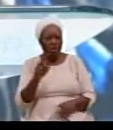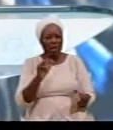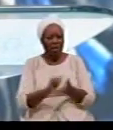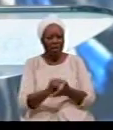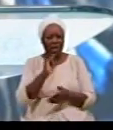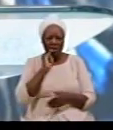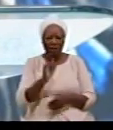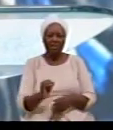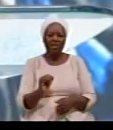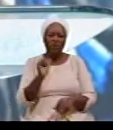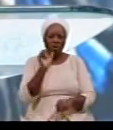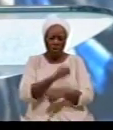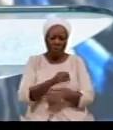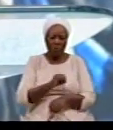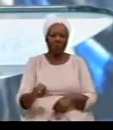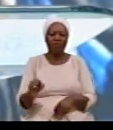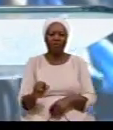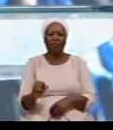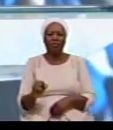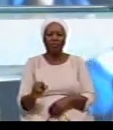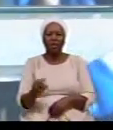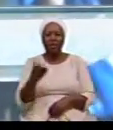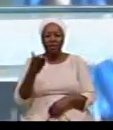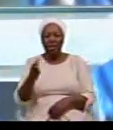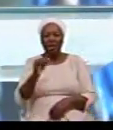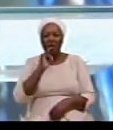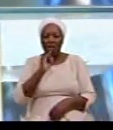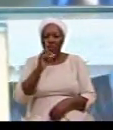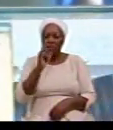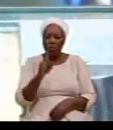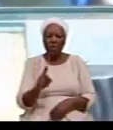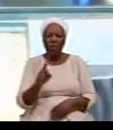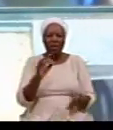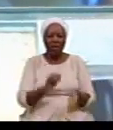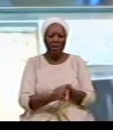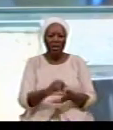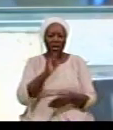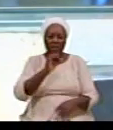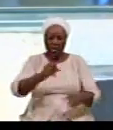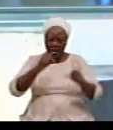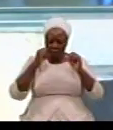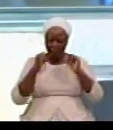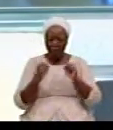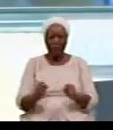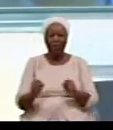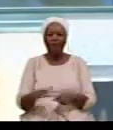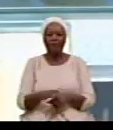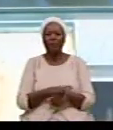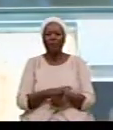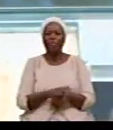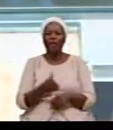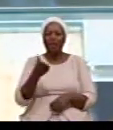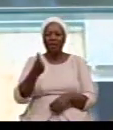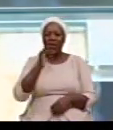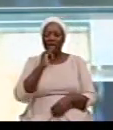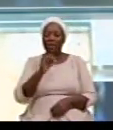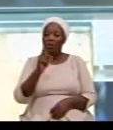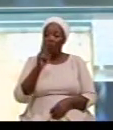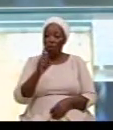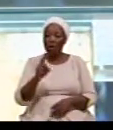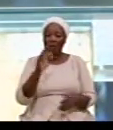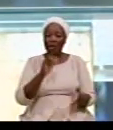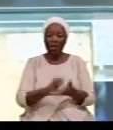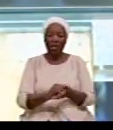prevailing. There is one that is powerful. There is one that